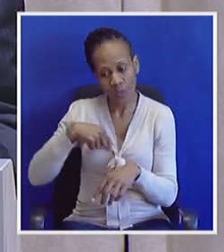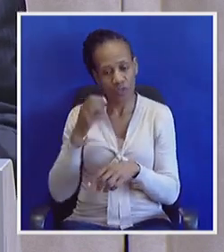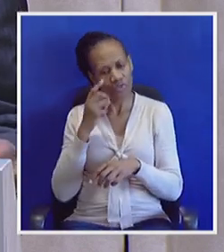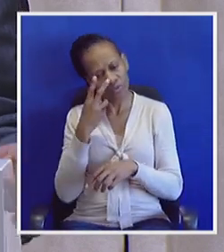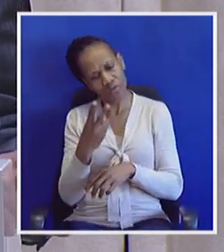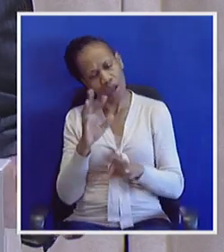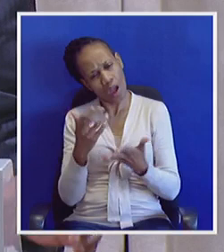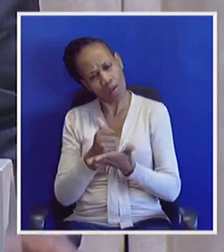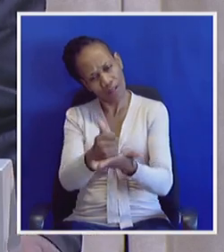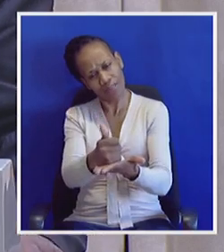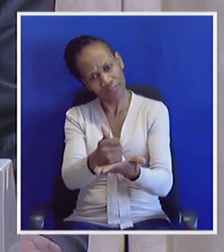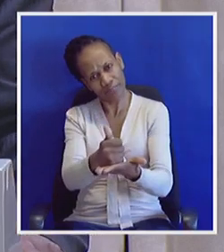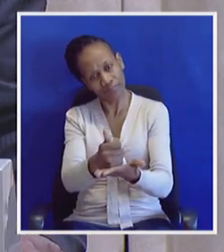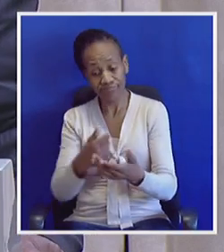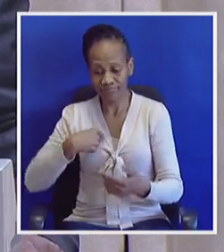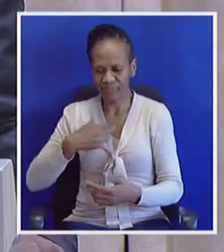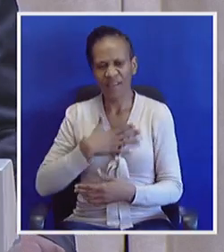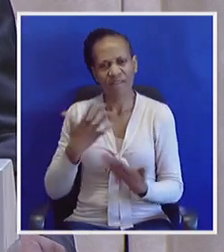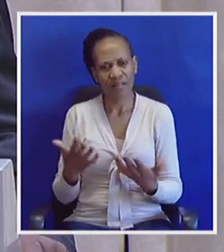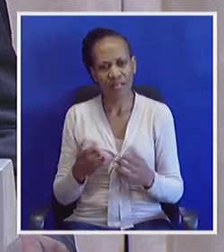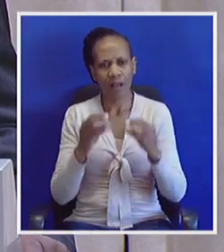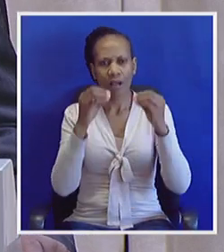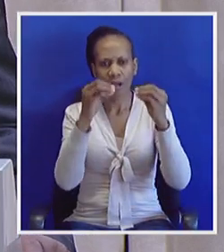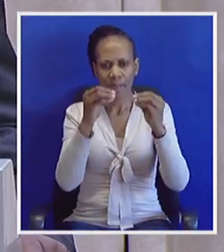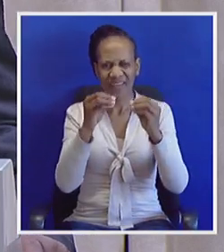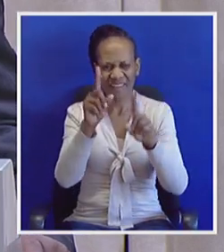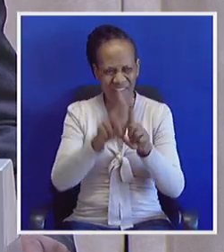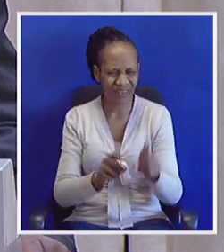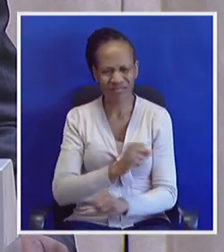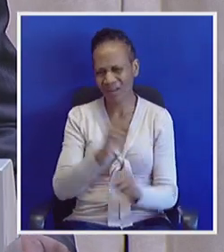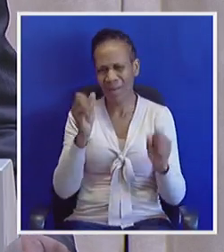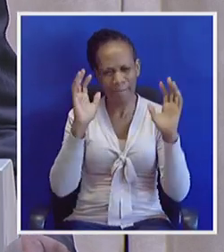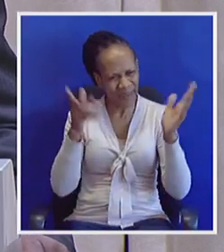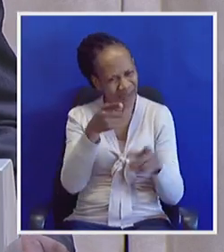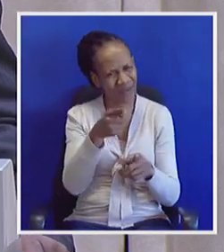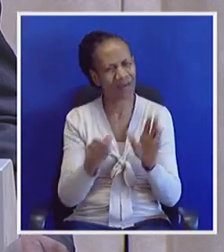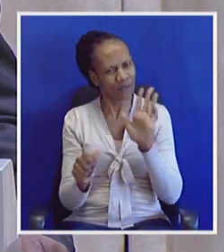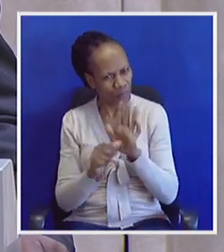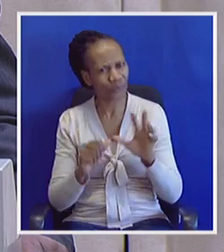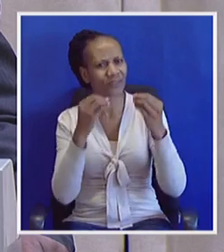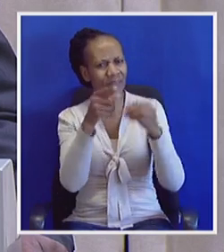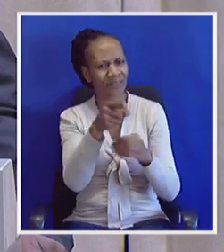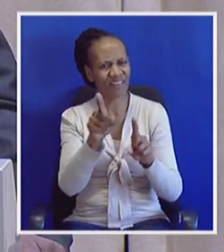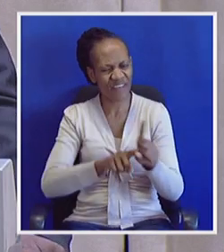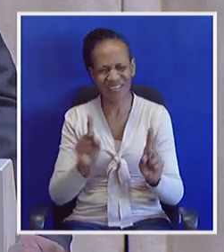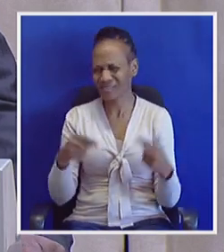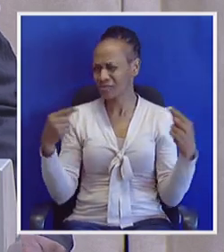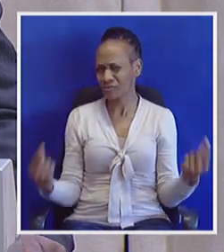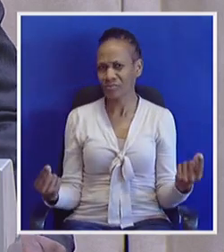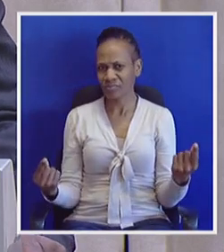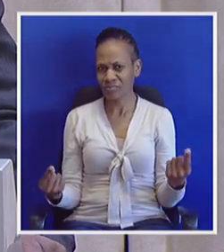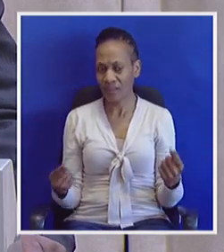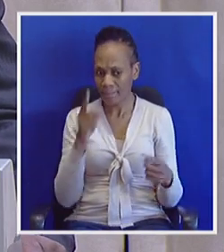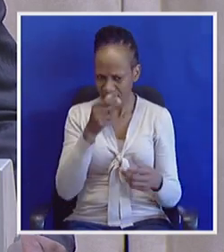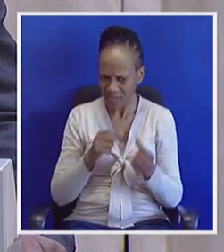can, because in our view, they are just too big to fail, and they are just too important to our developmental agenda